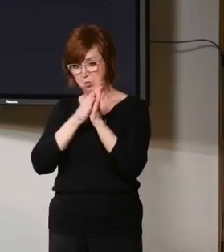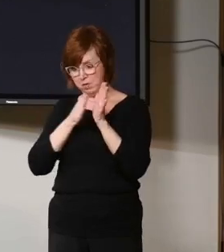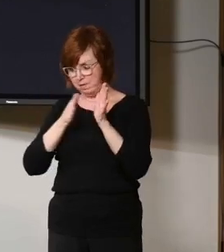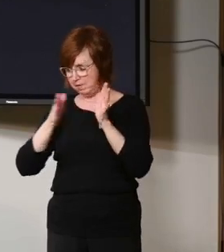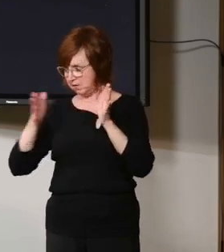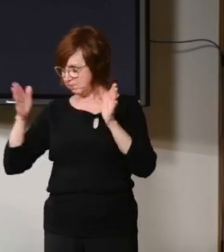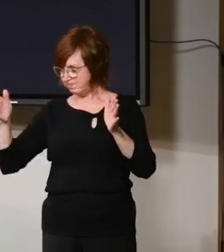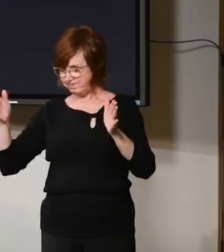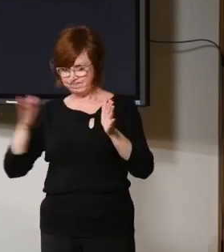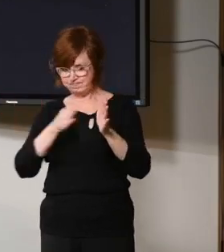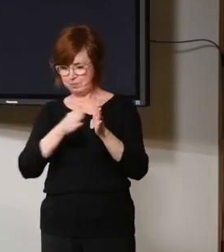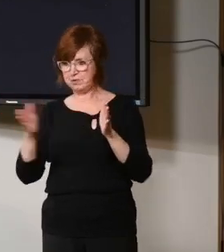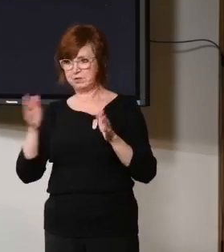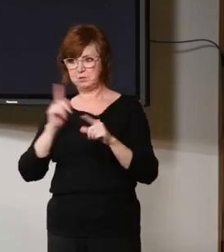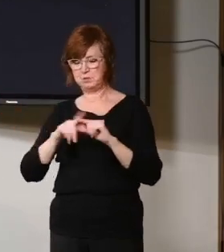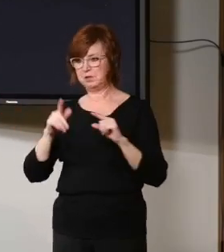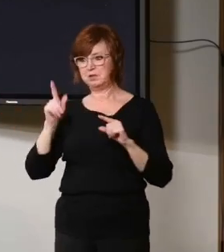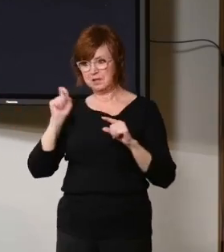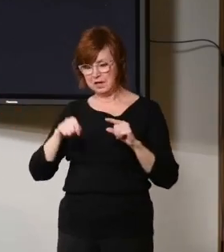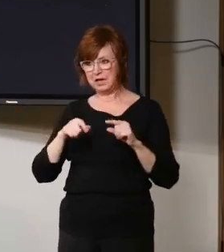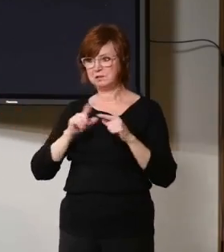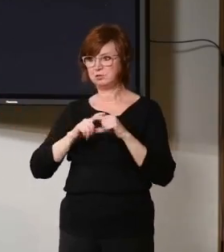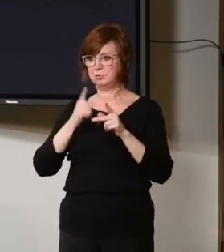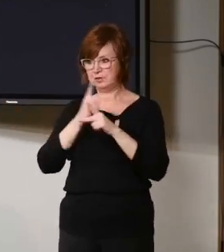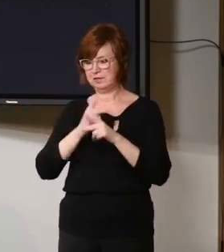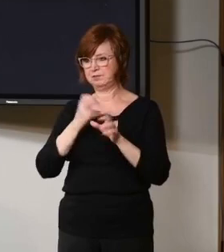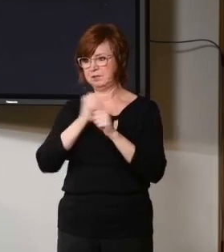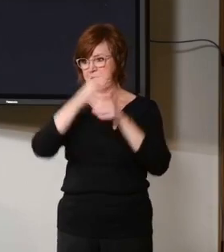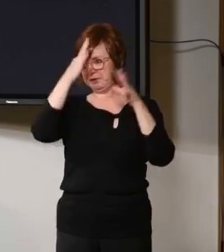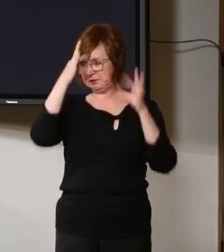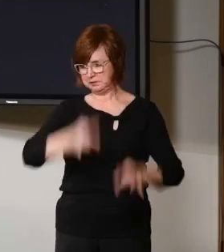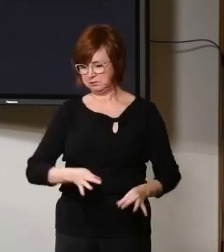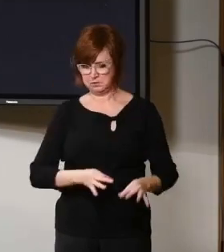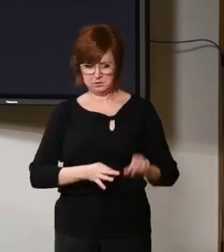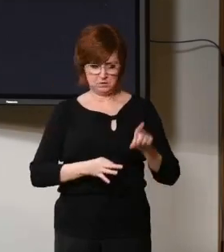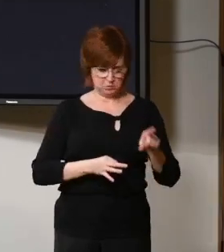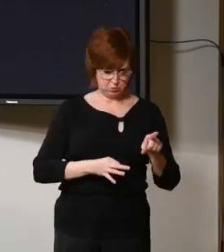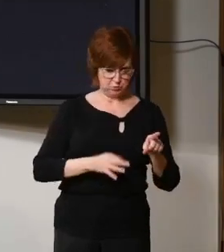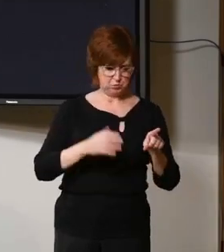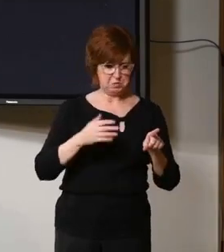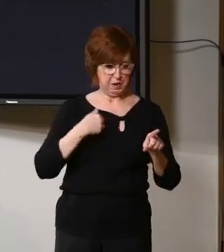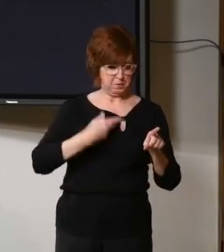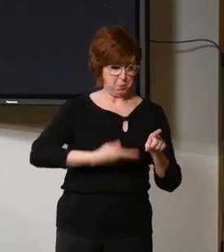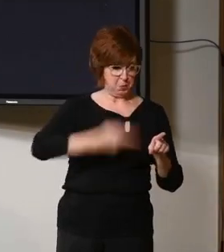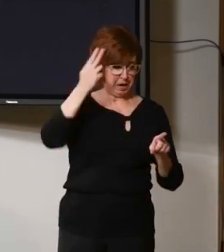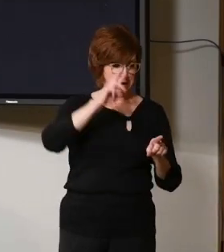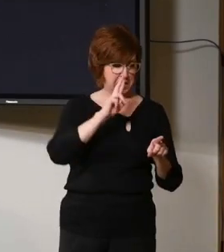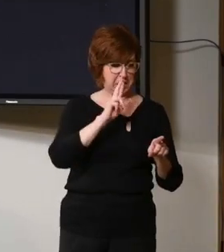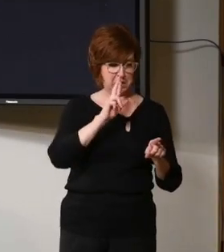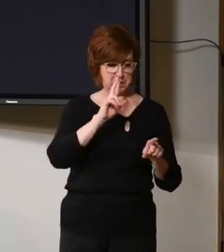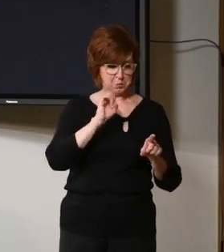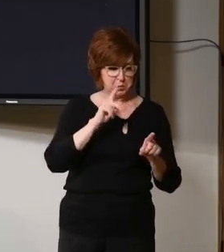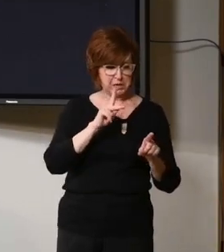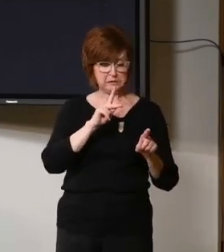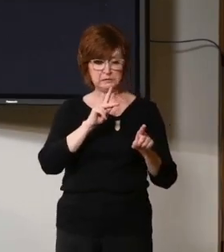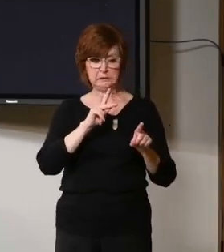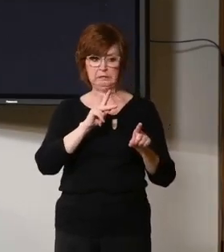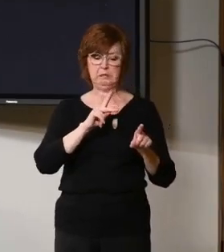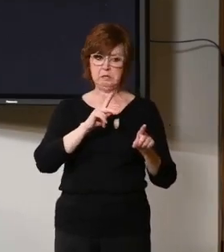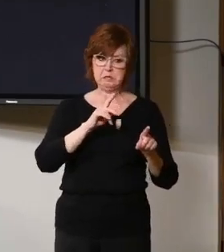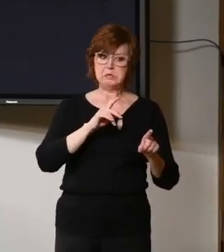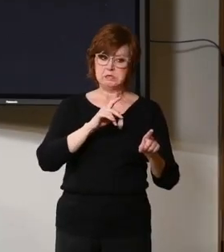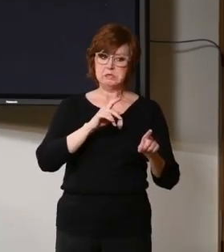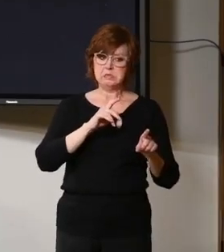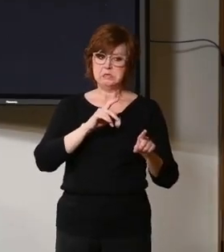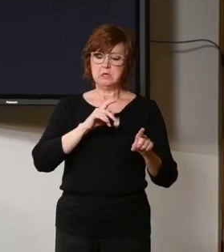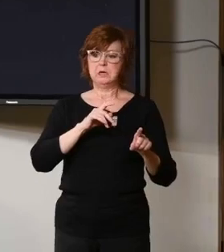were infectious, you are creating some risk for others, whether you're in terms of how you travel. So